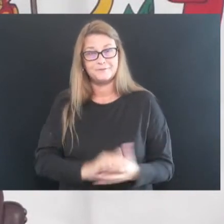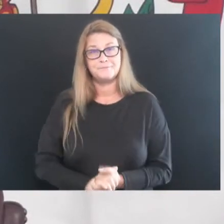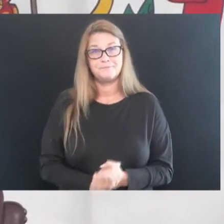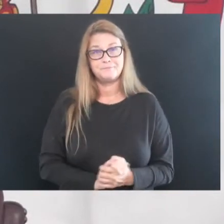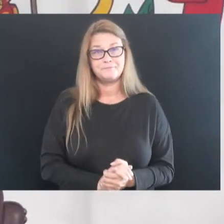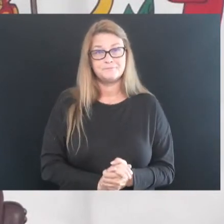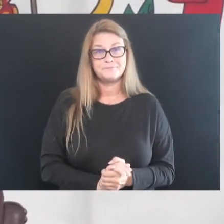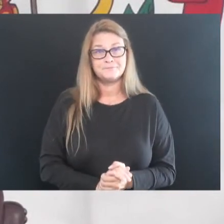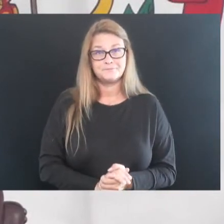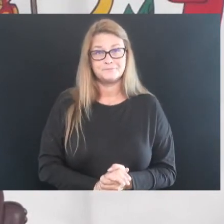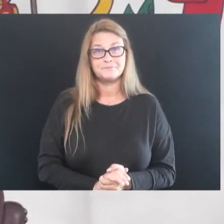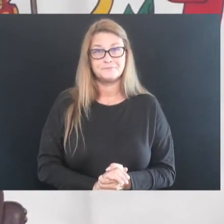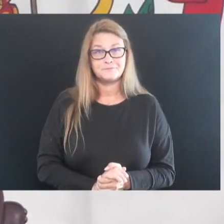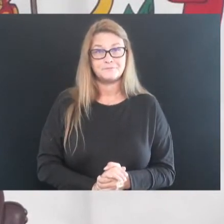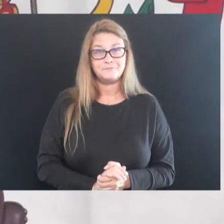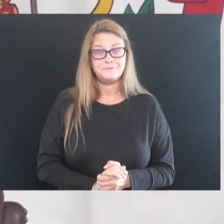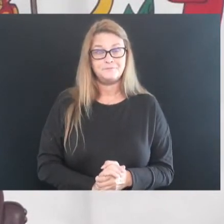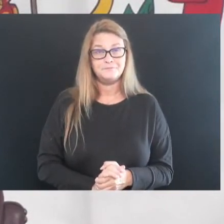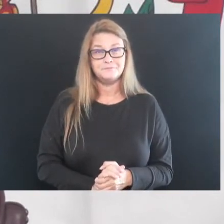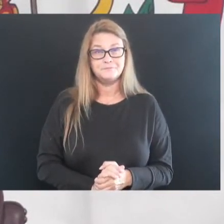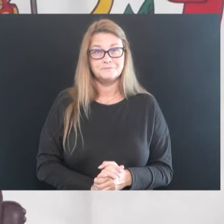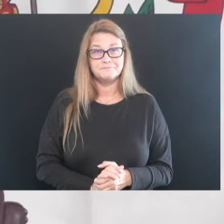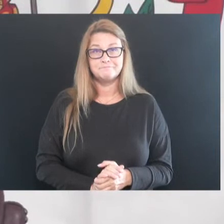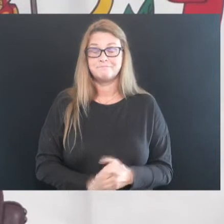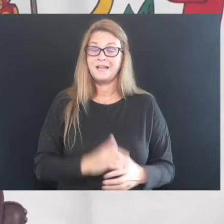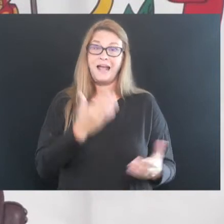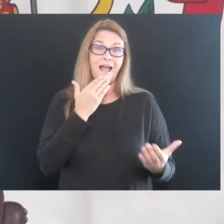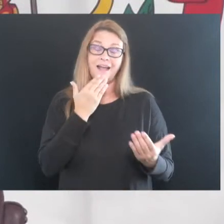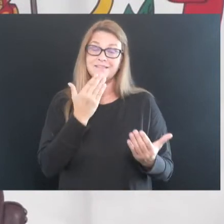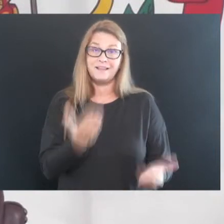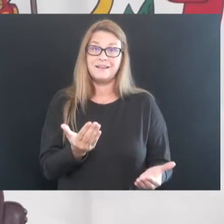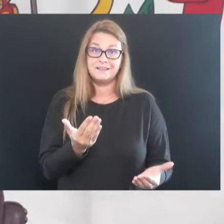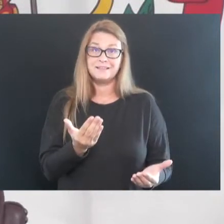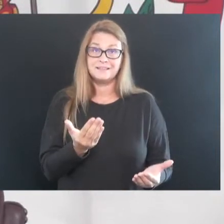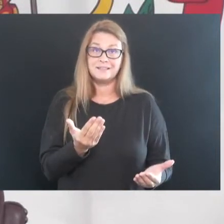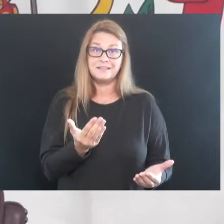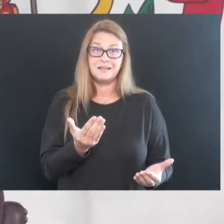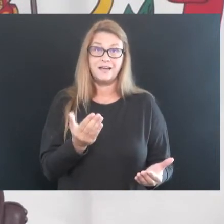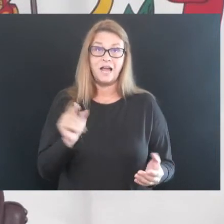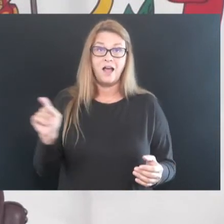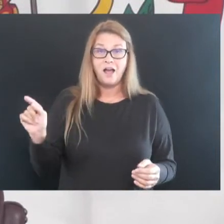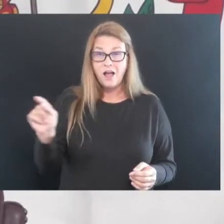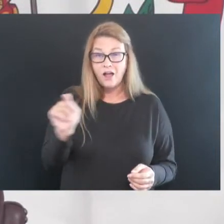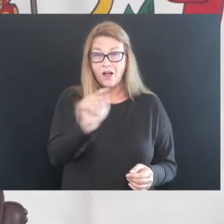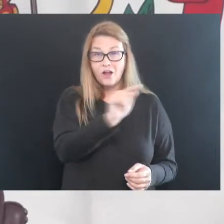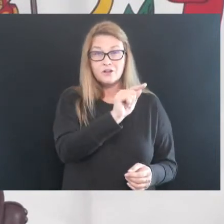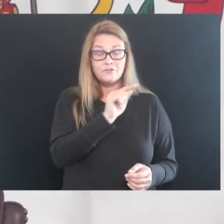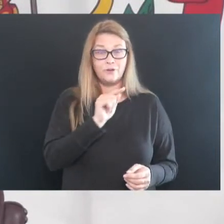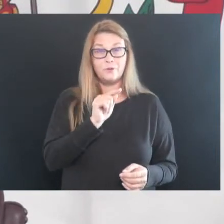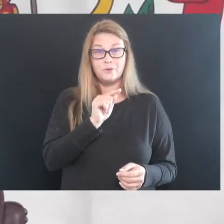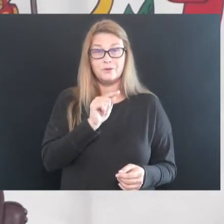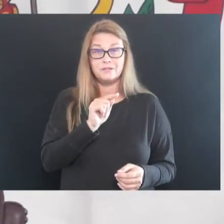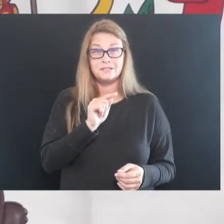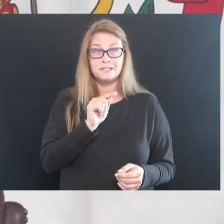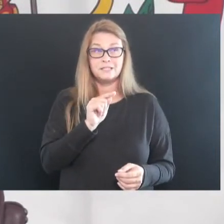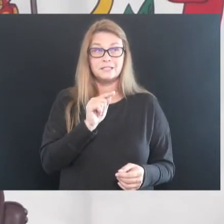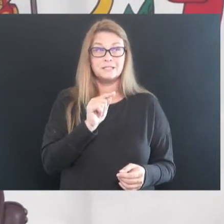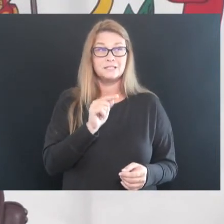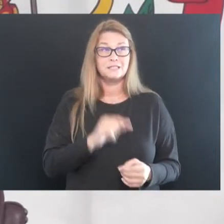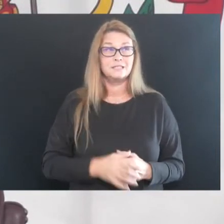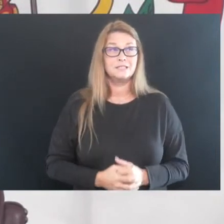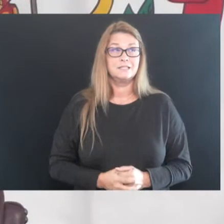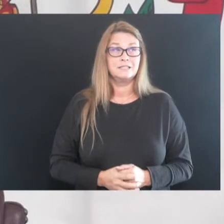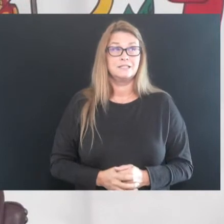so, anyway, again, I thank everyone in every way, and they're giving me a little update on